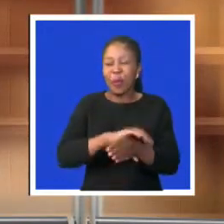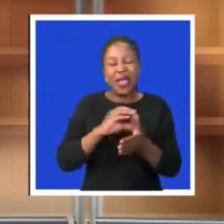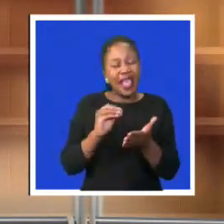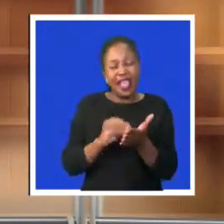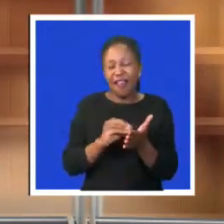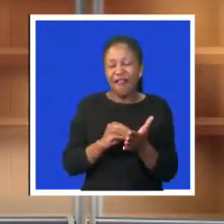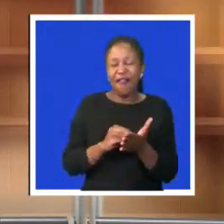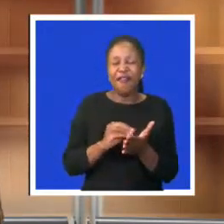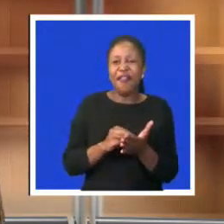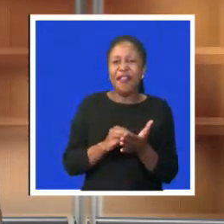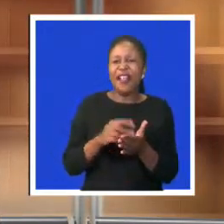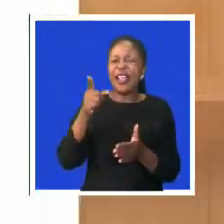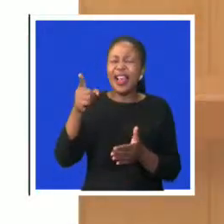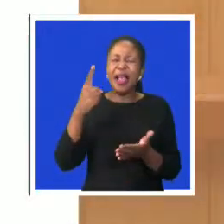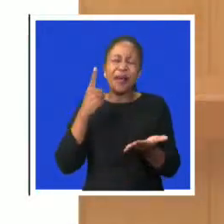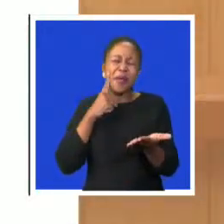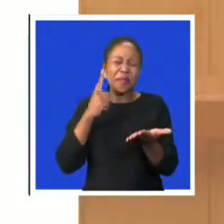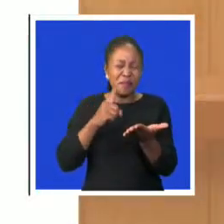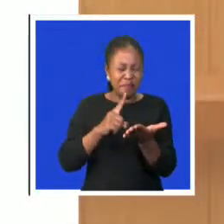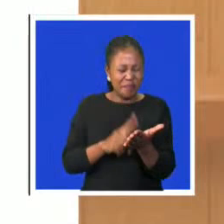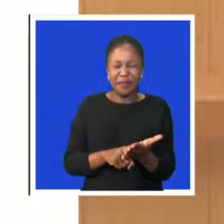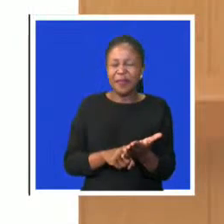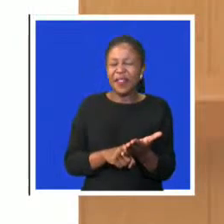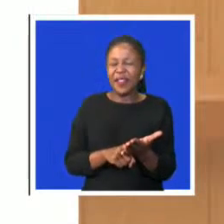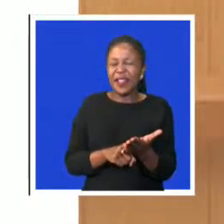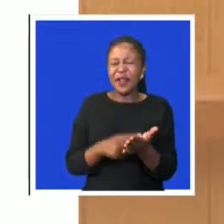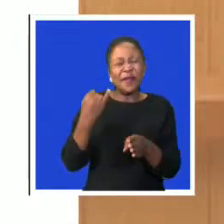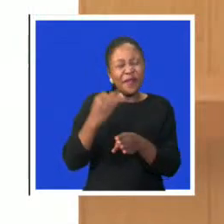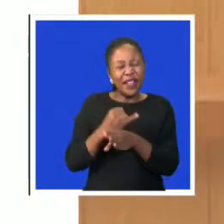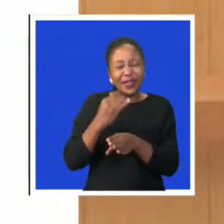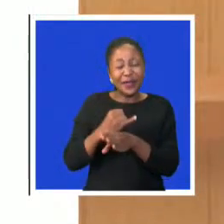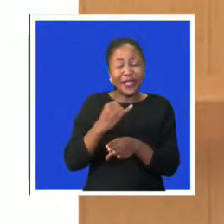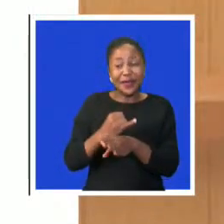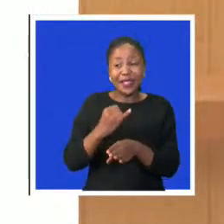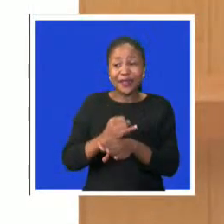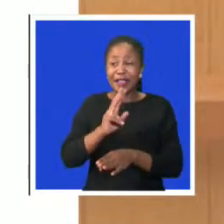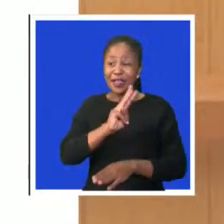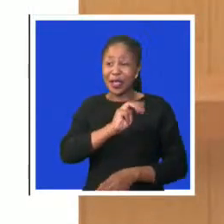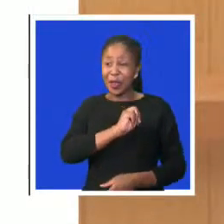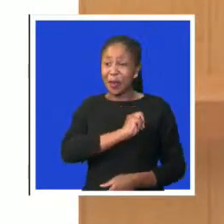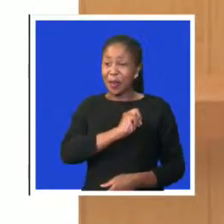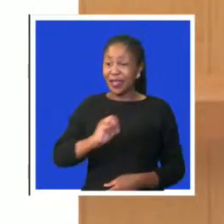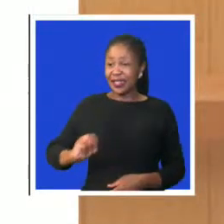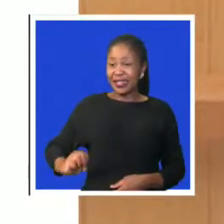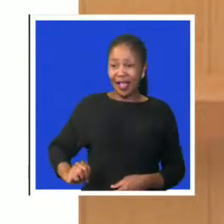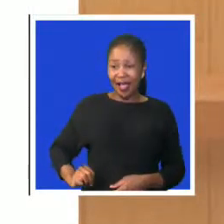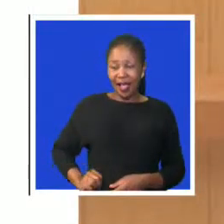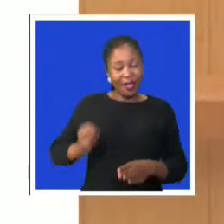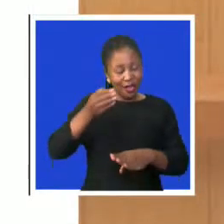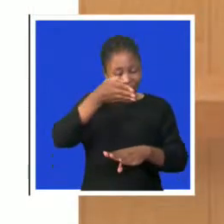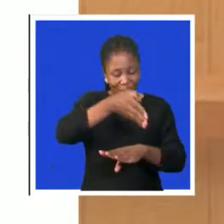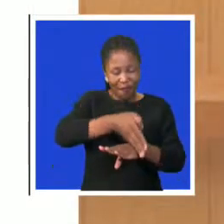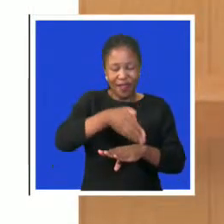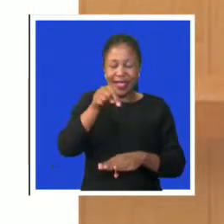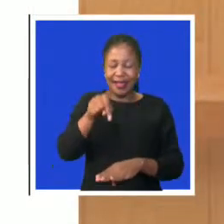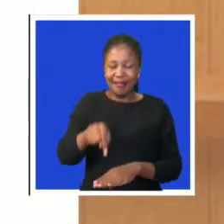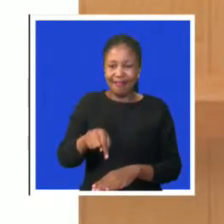time. Hence, they are eagerly waited for the coming of the